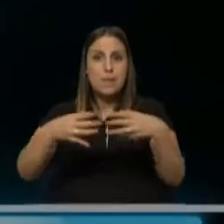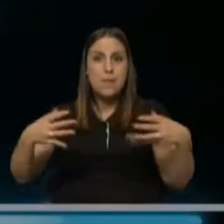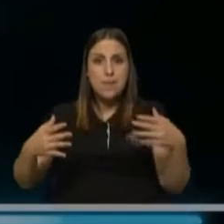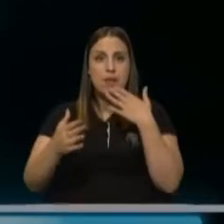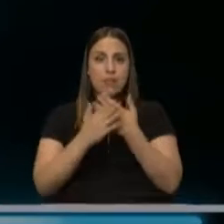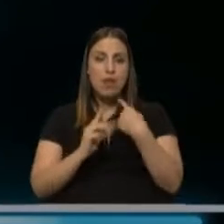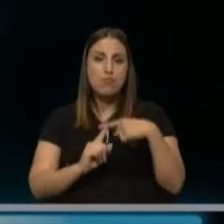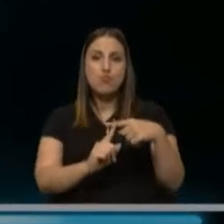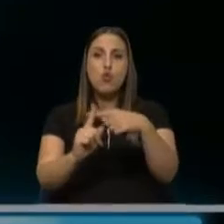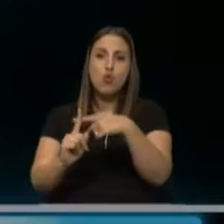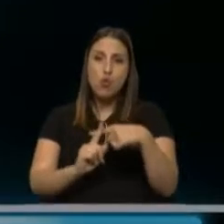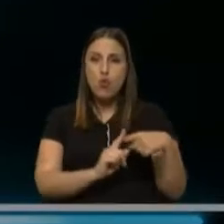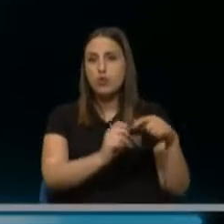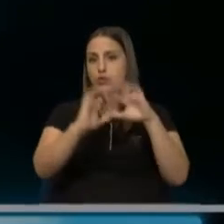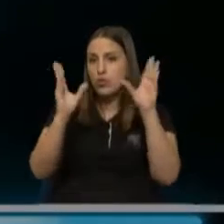the benefit.